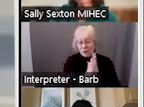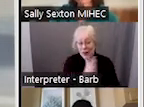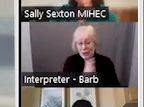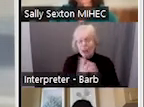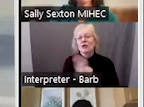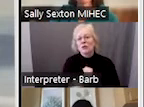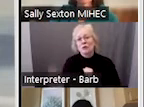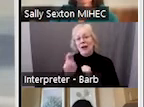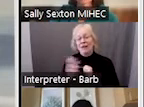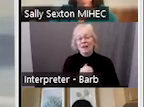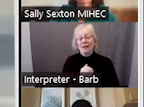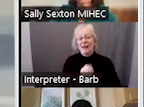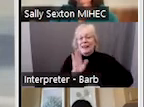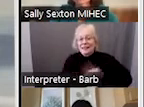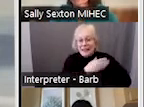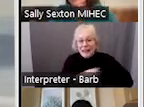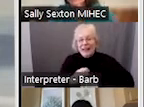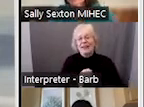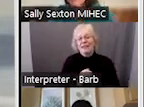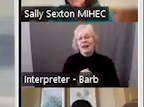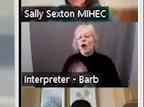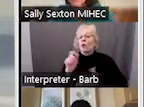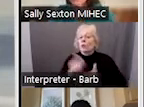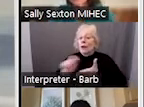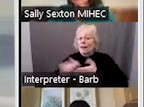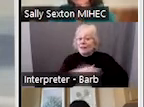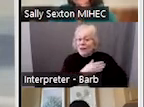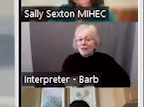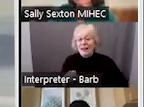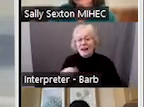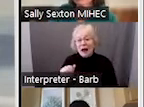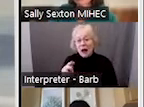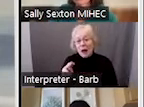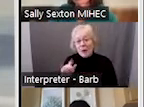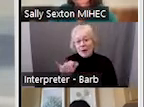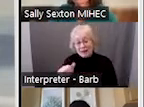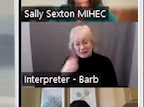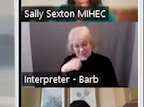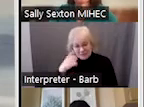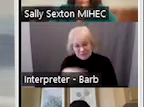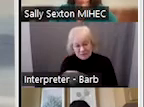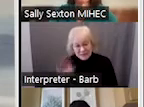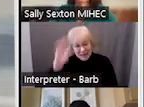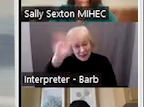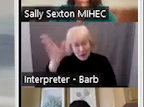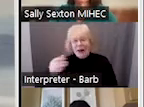and songwriting. Amelie, can you say hello and tell us what makes you amazing and uniquely you?